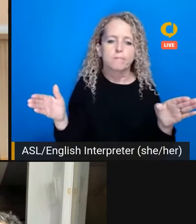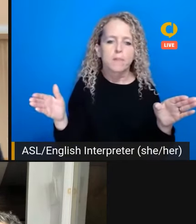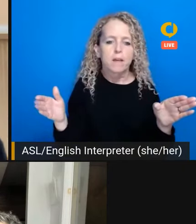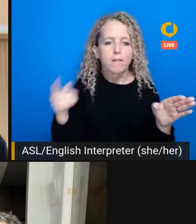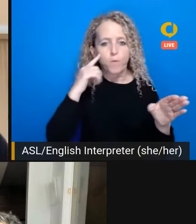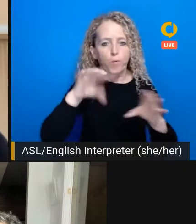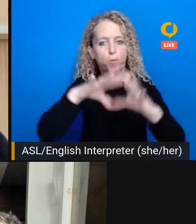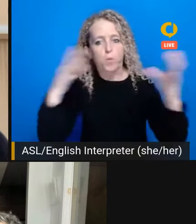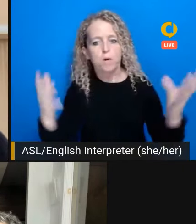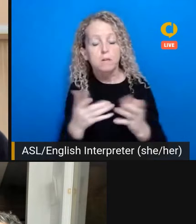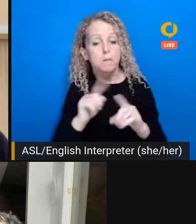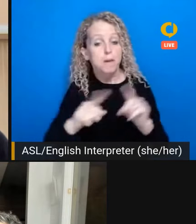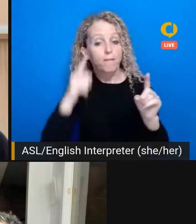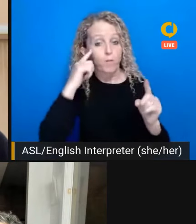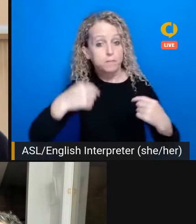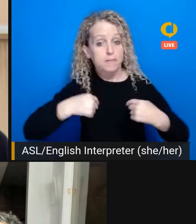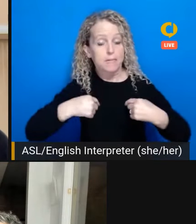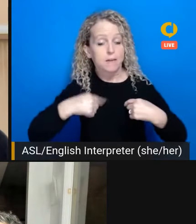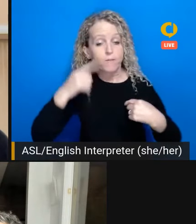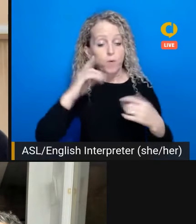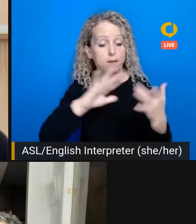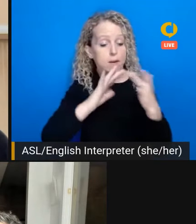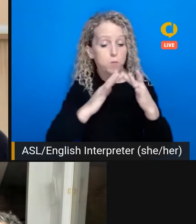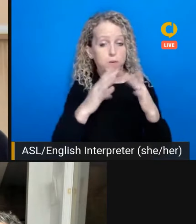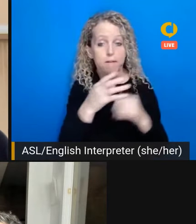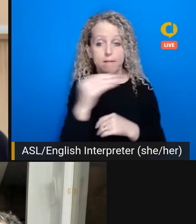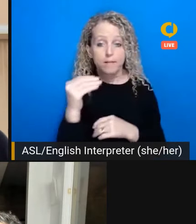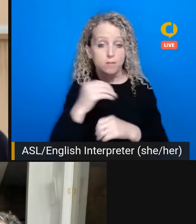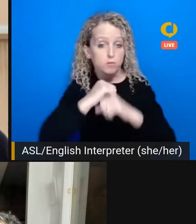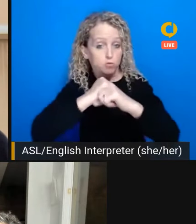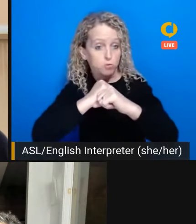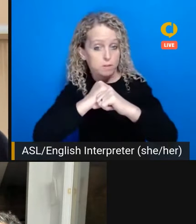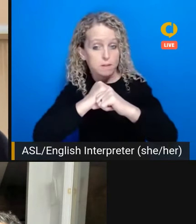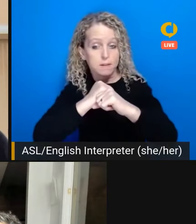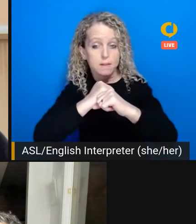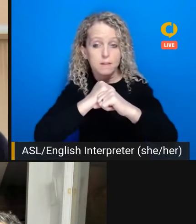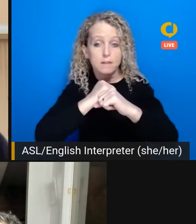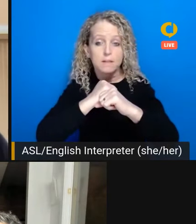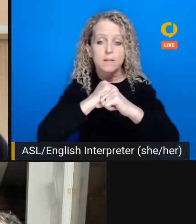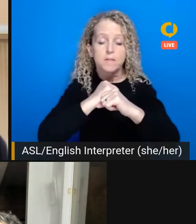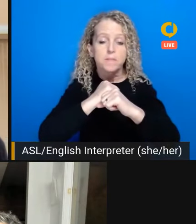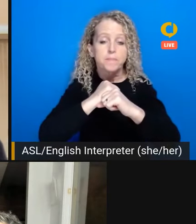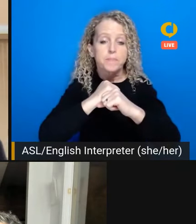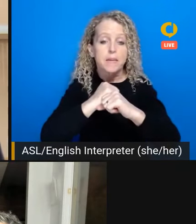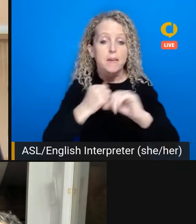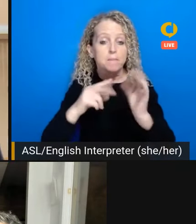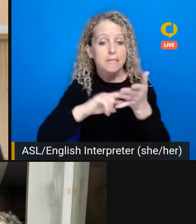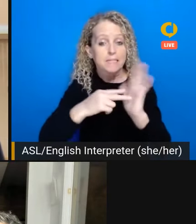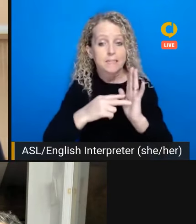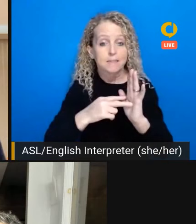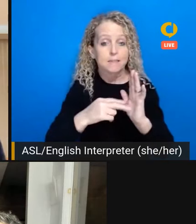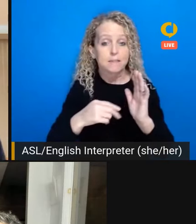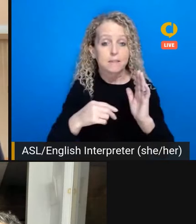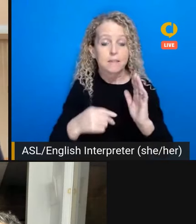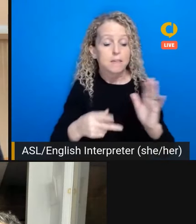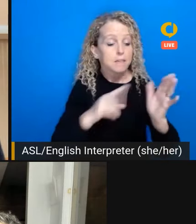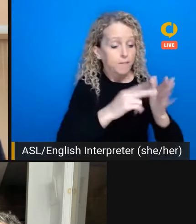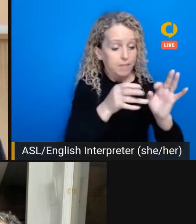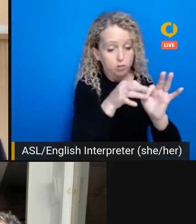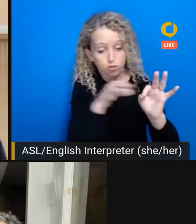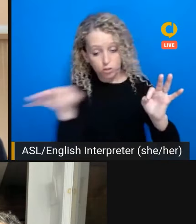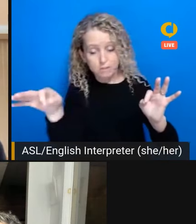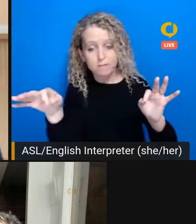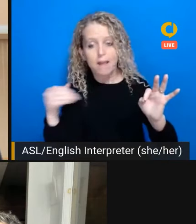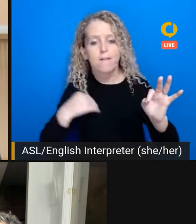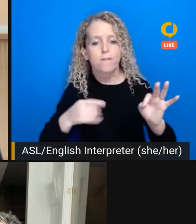research, which is networks and security, the definition has the word intelligence.